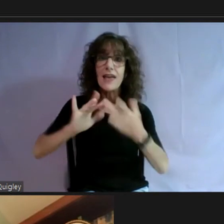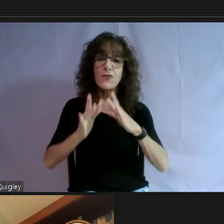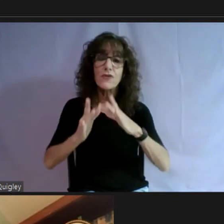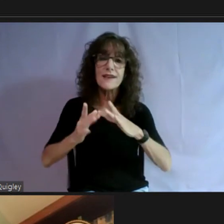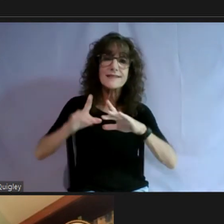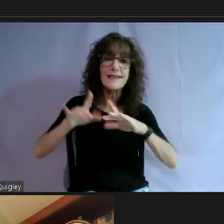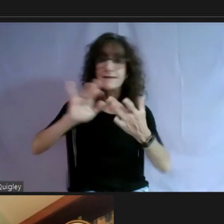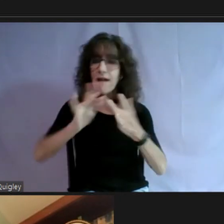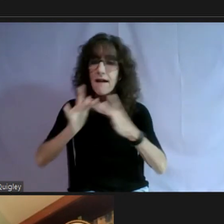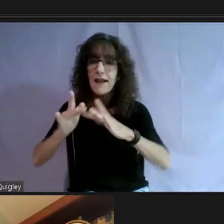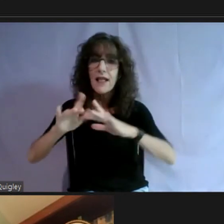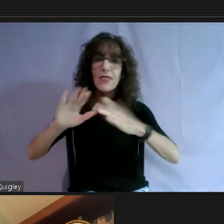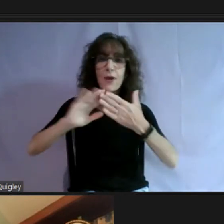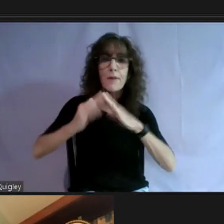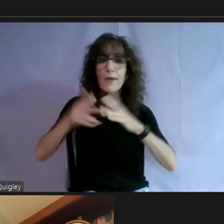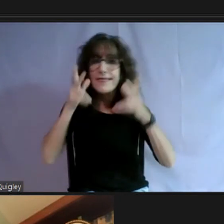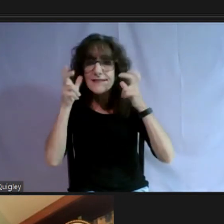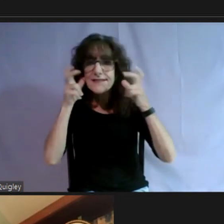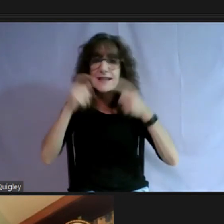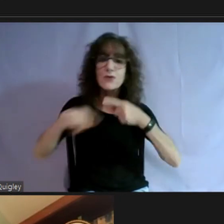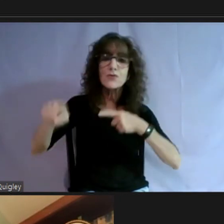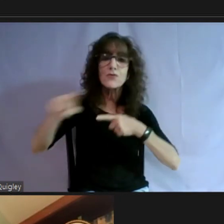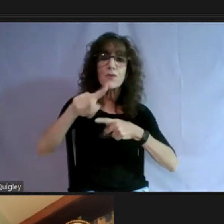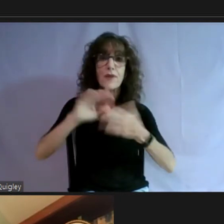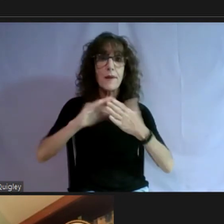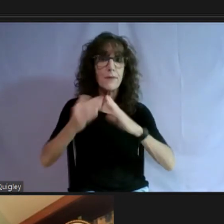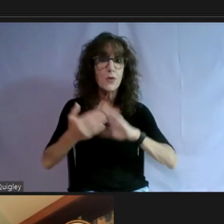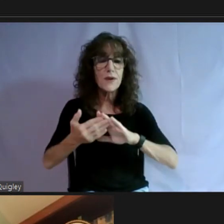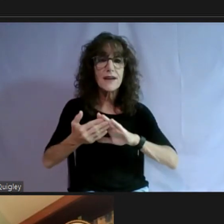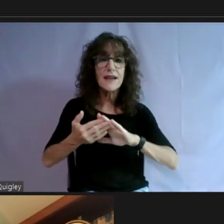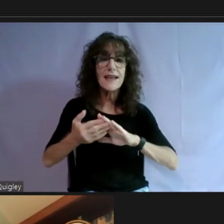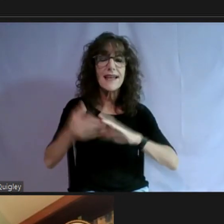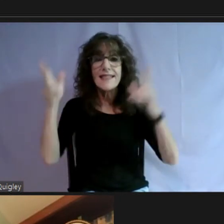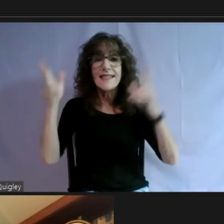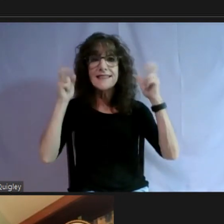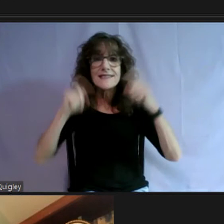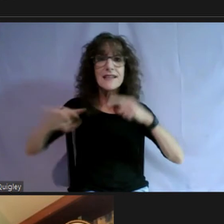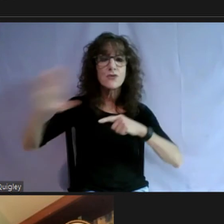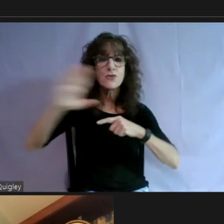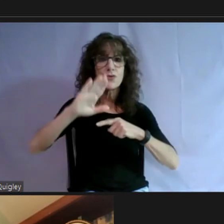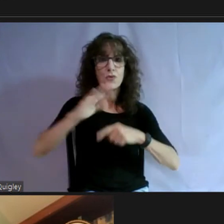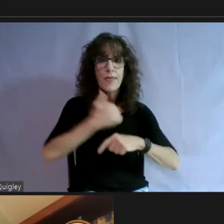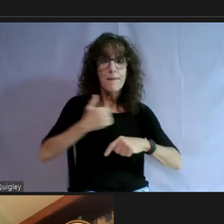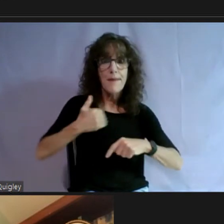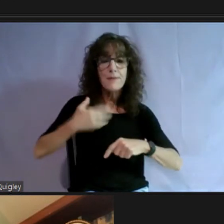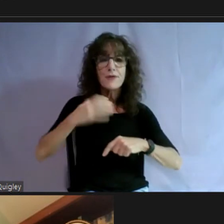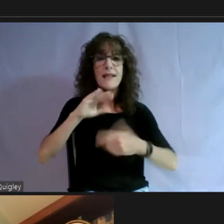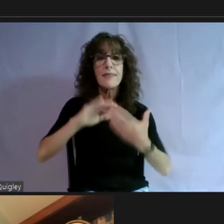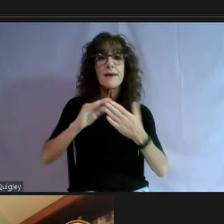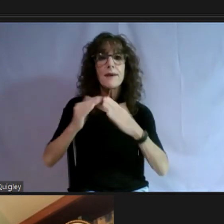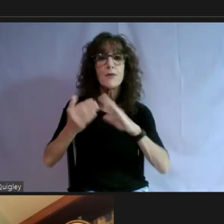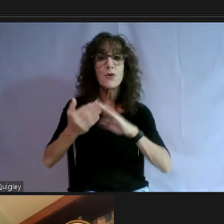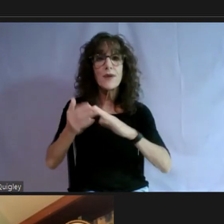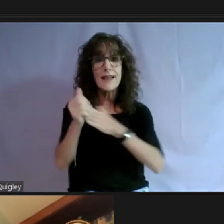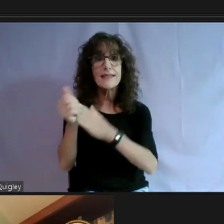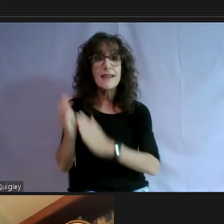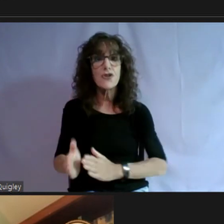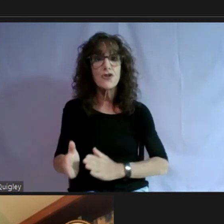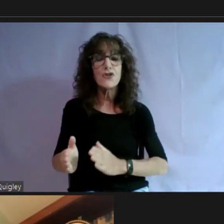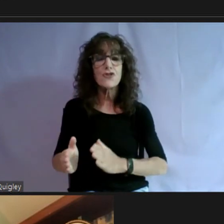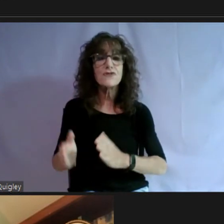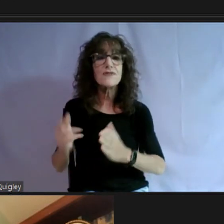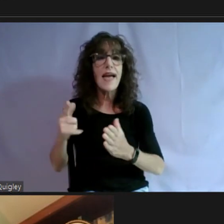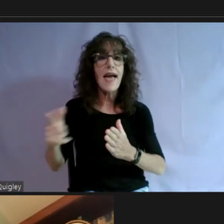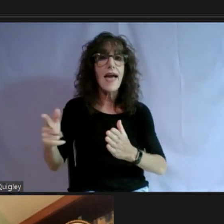and listening to community members and leaders and asking them to be part of the messaging and getting